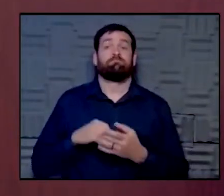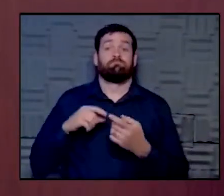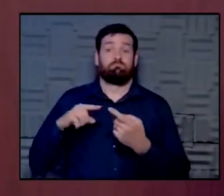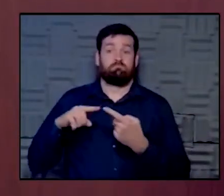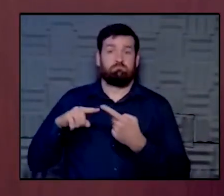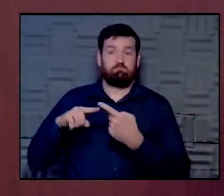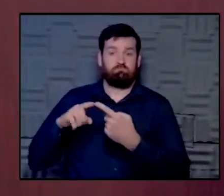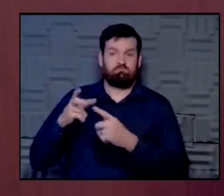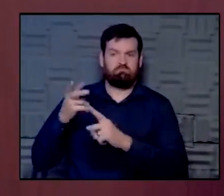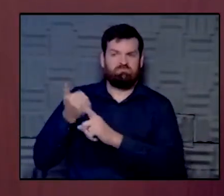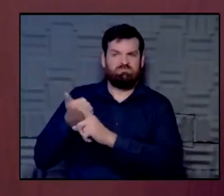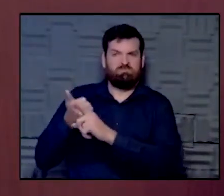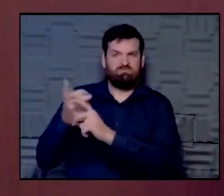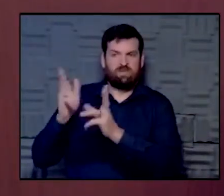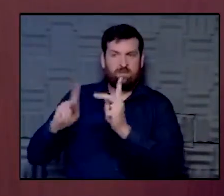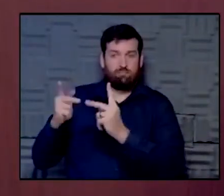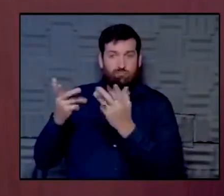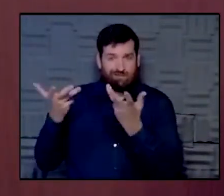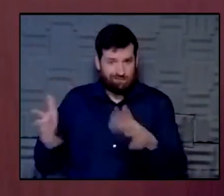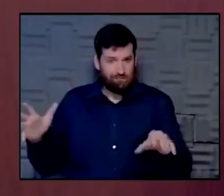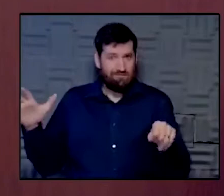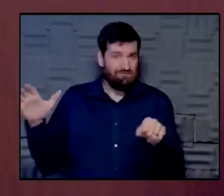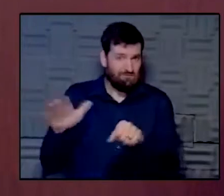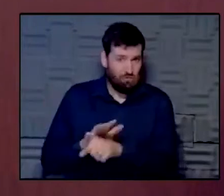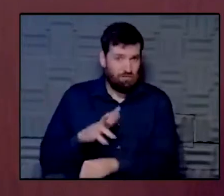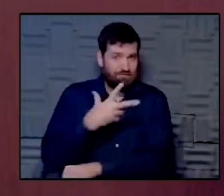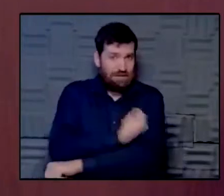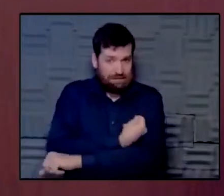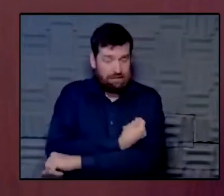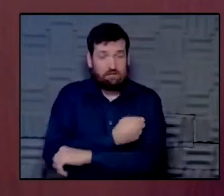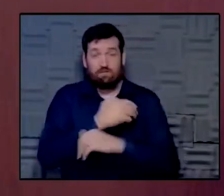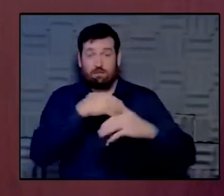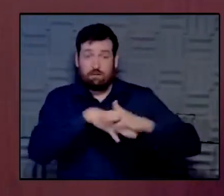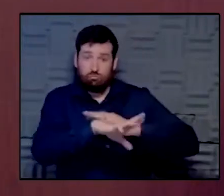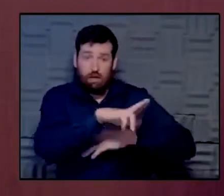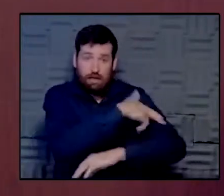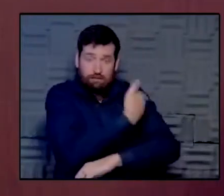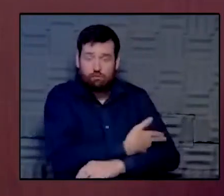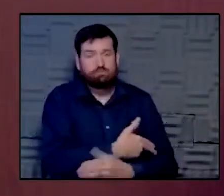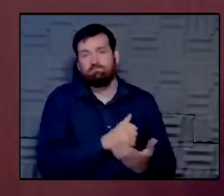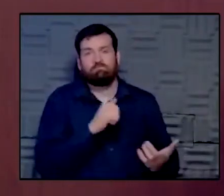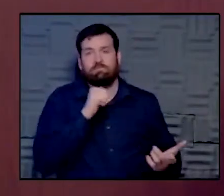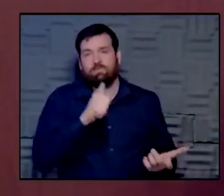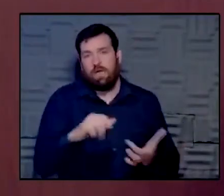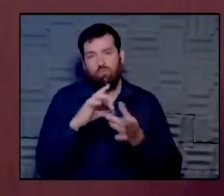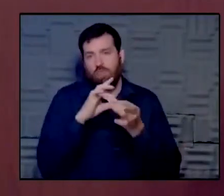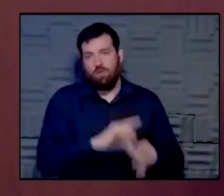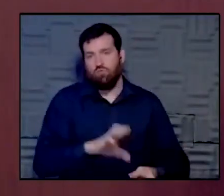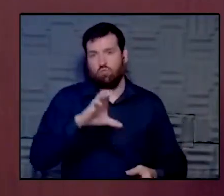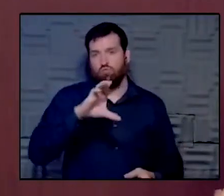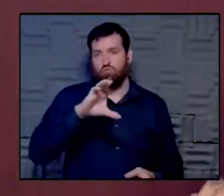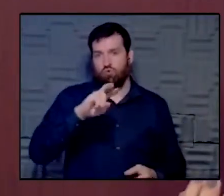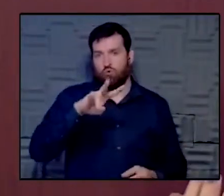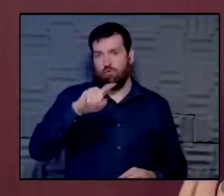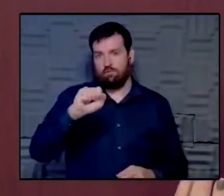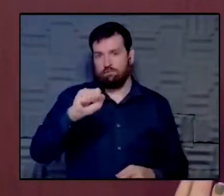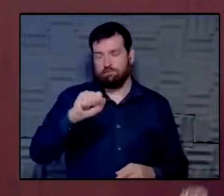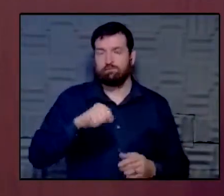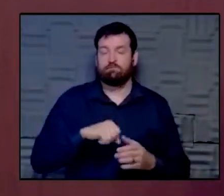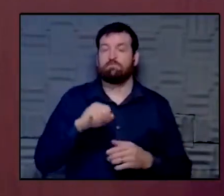people have received or have been fully vaccinated, they are being admitted for something that is not COVID related. And then they